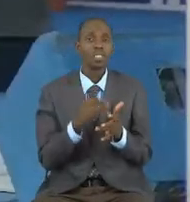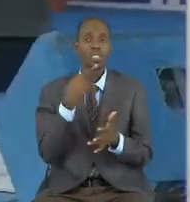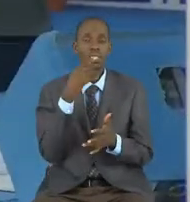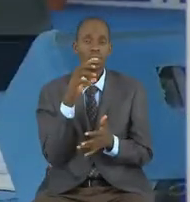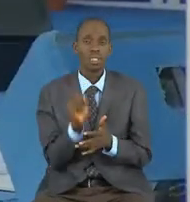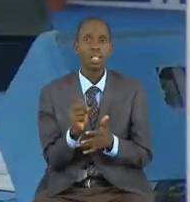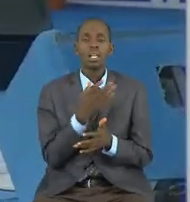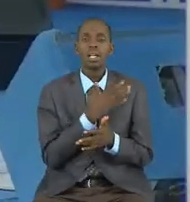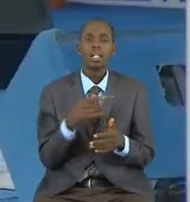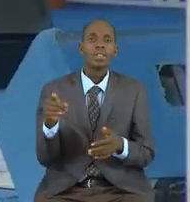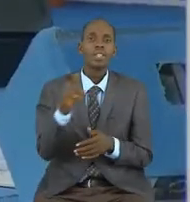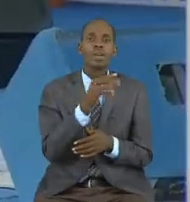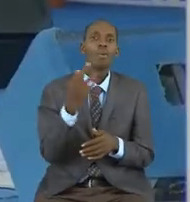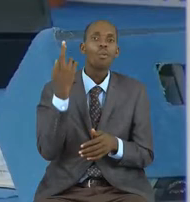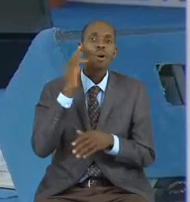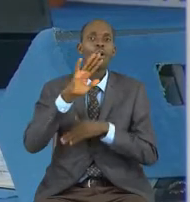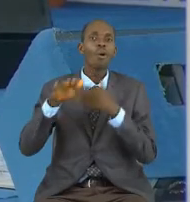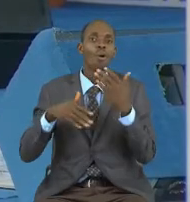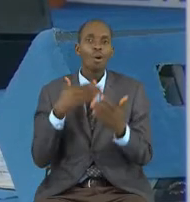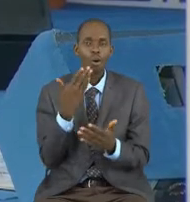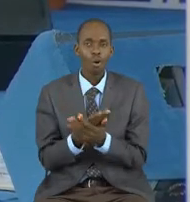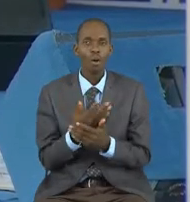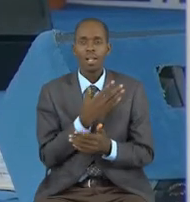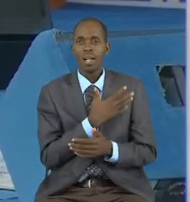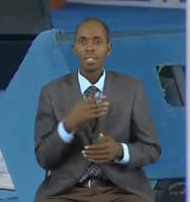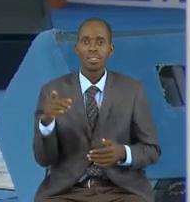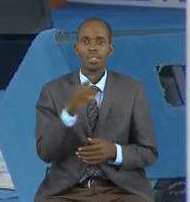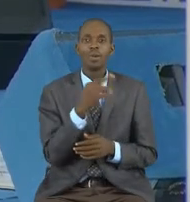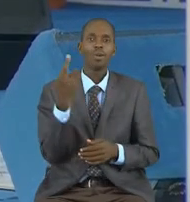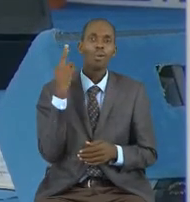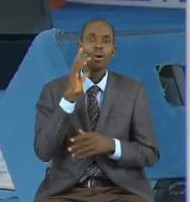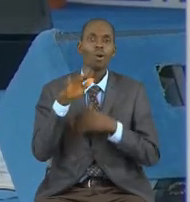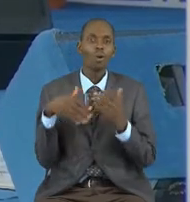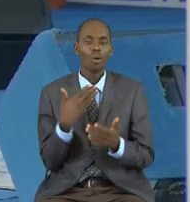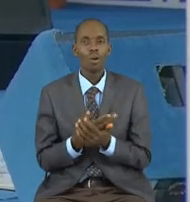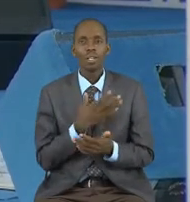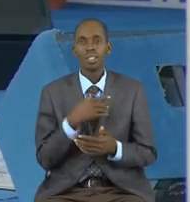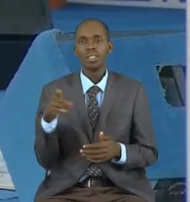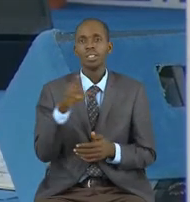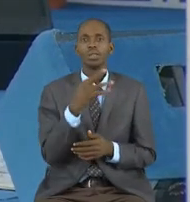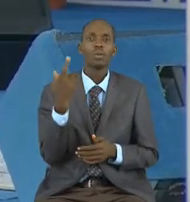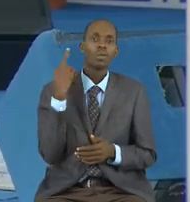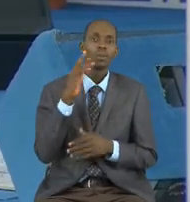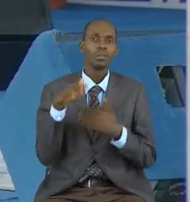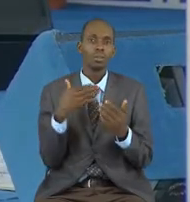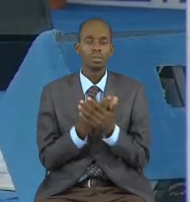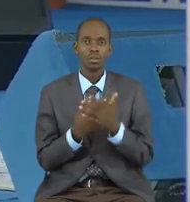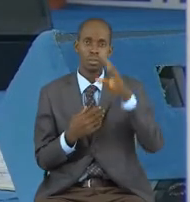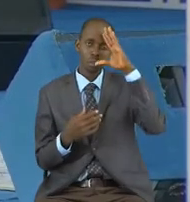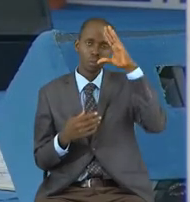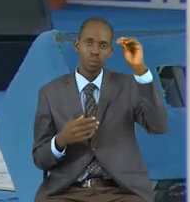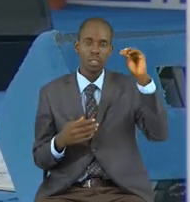were all, and they were all, and they were all, the men and the